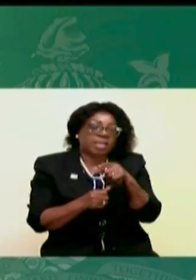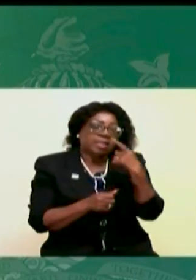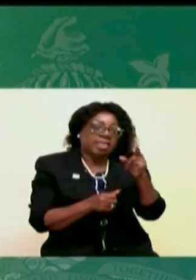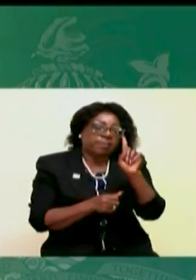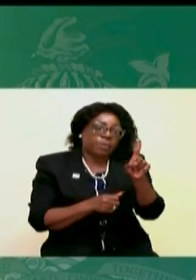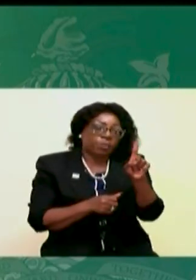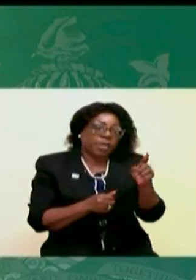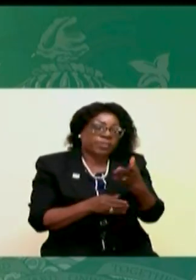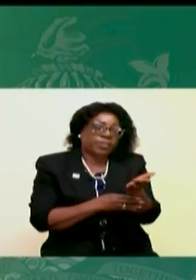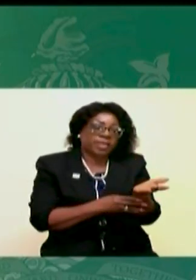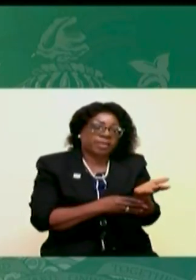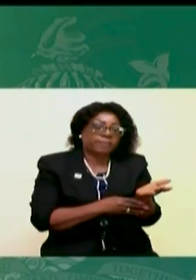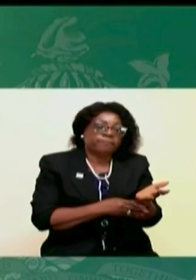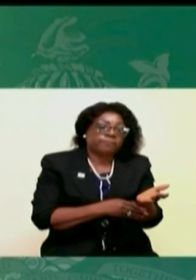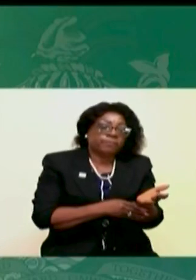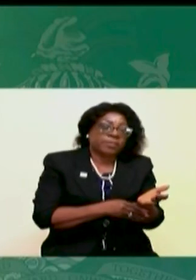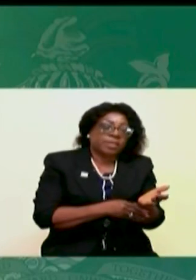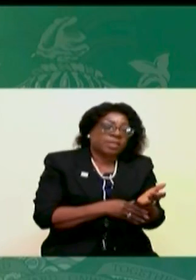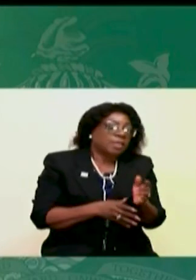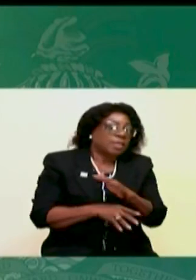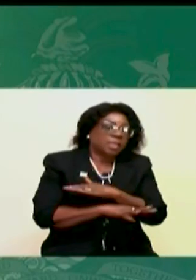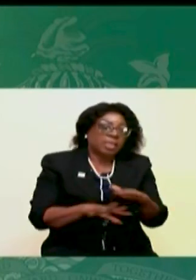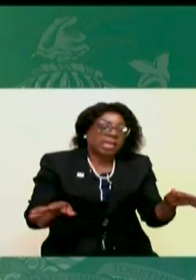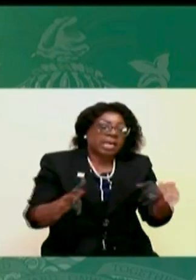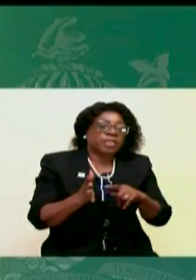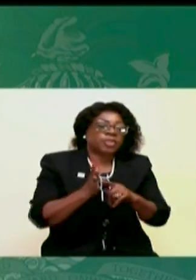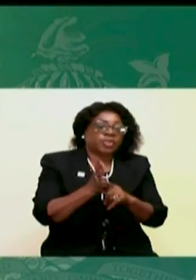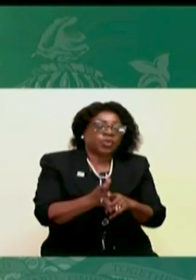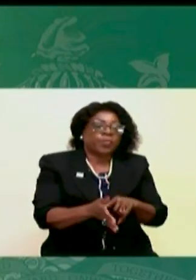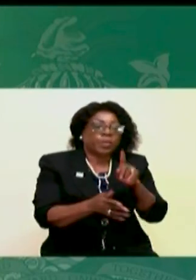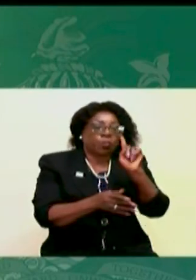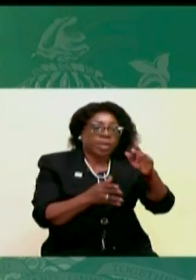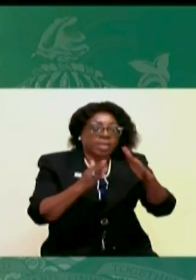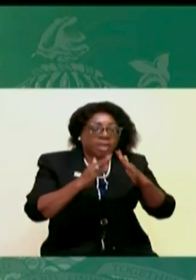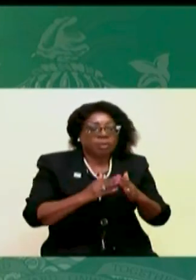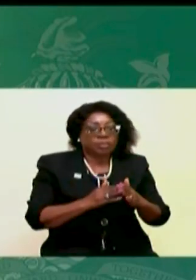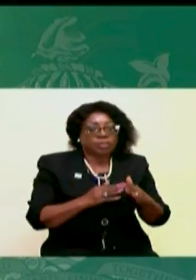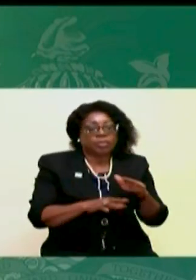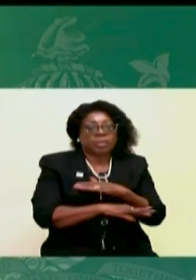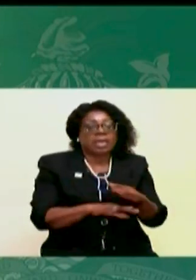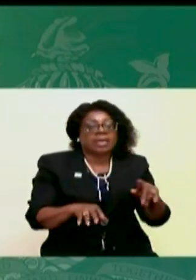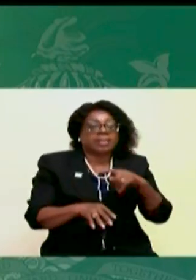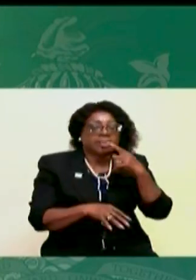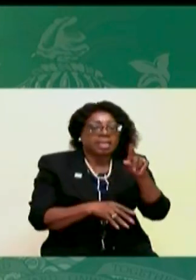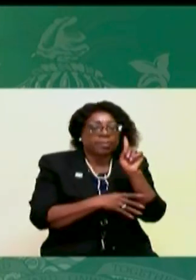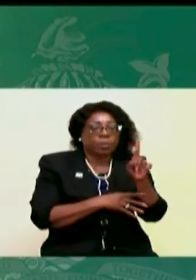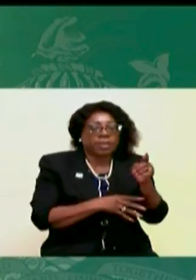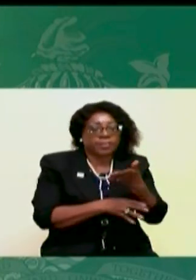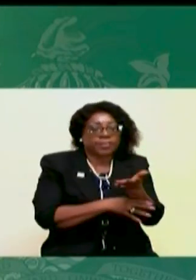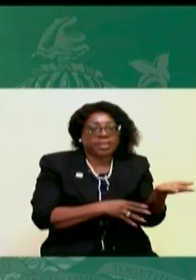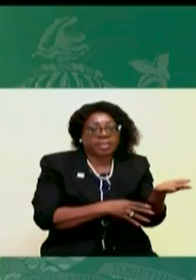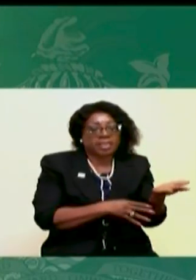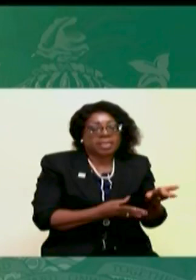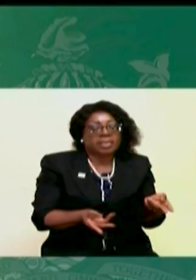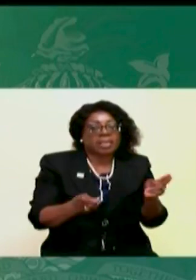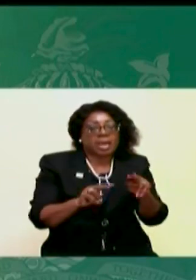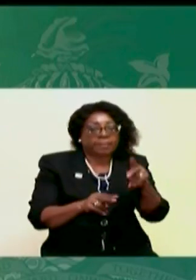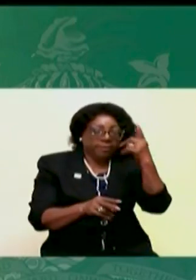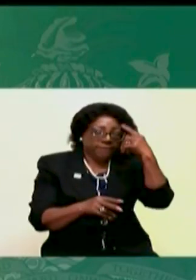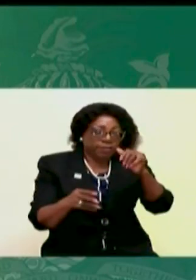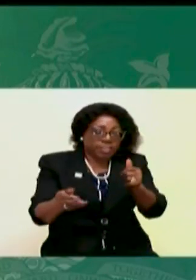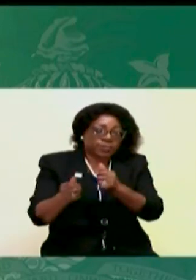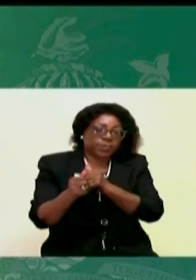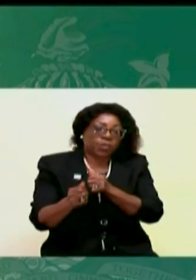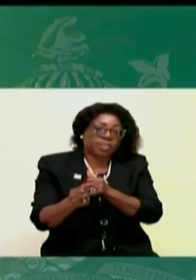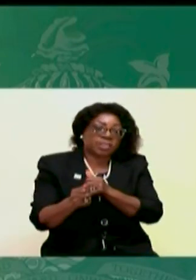Nothing. Just like the housing, you can't show me one house, you can't show me one thing. Again. Again. And in 22 months, look